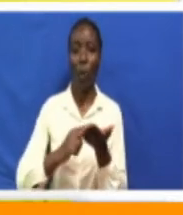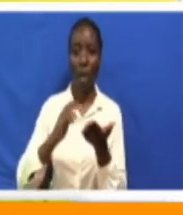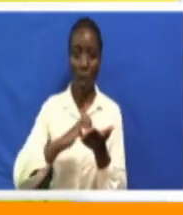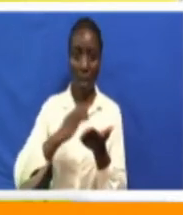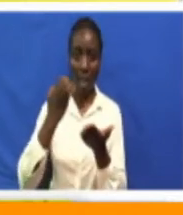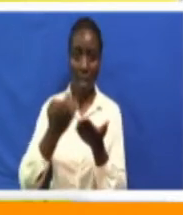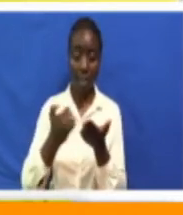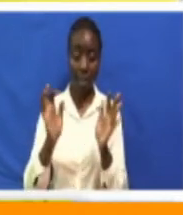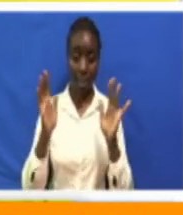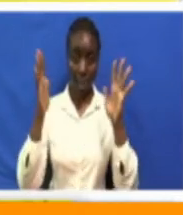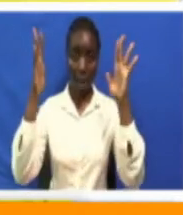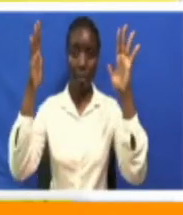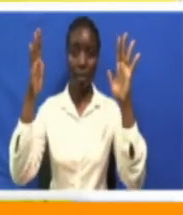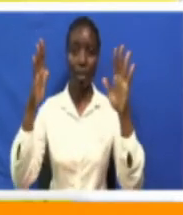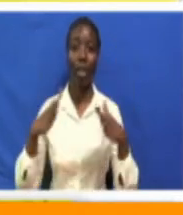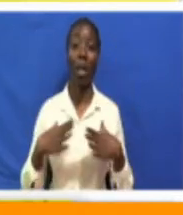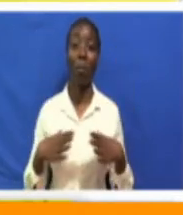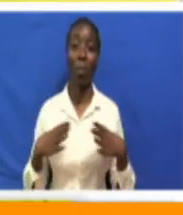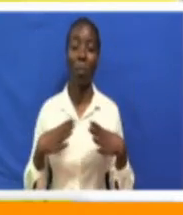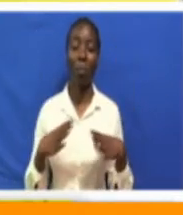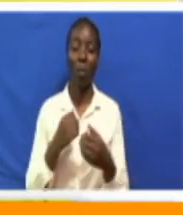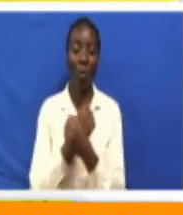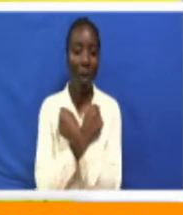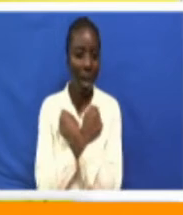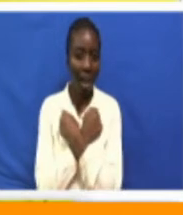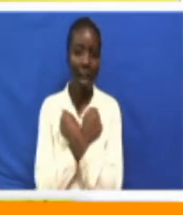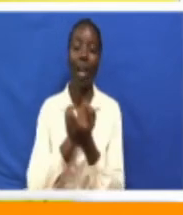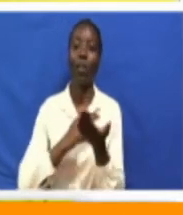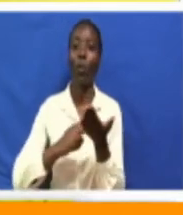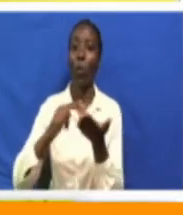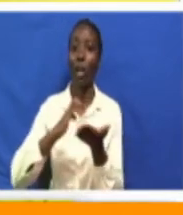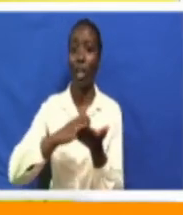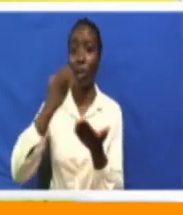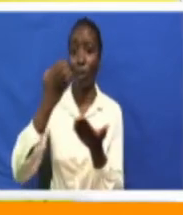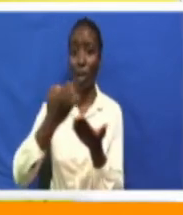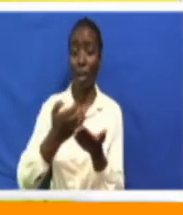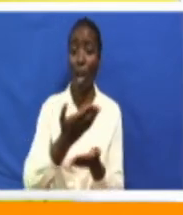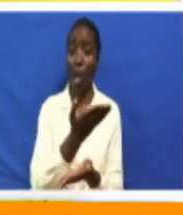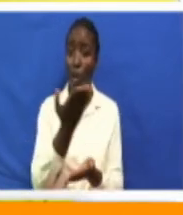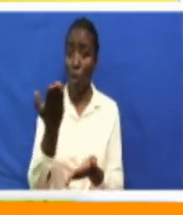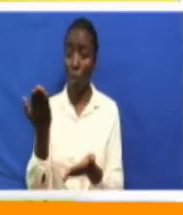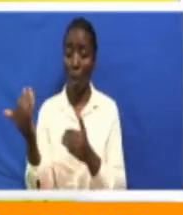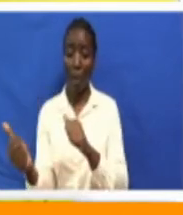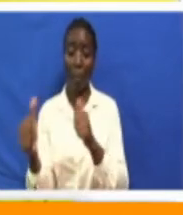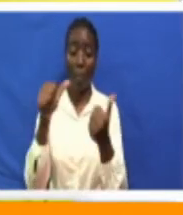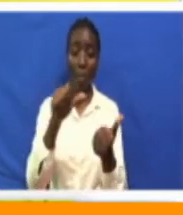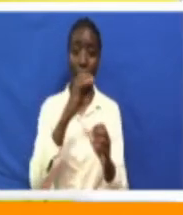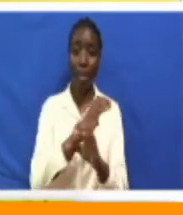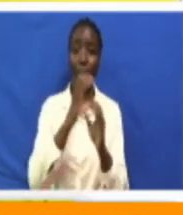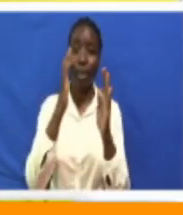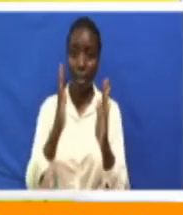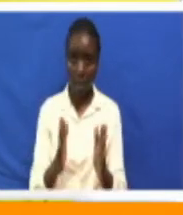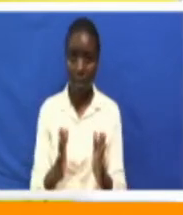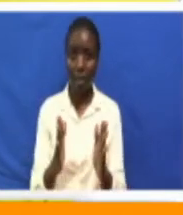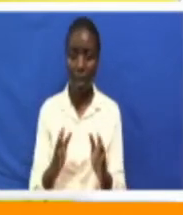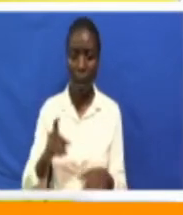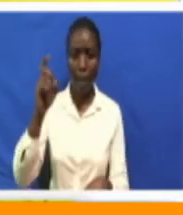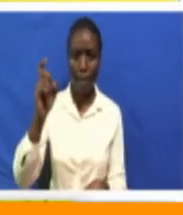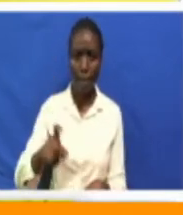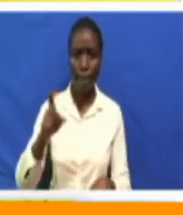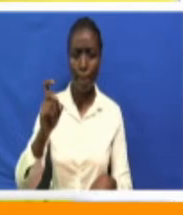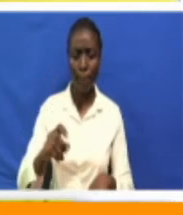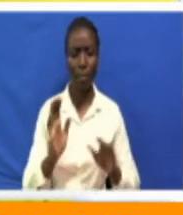people of the Eucharist as baptized Christians we must avoid